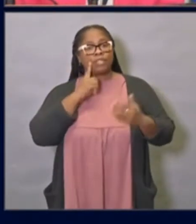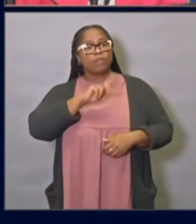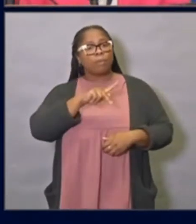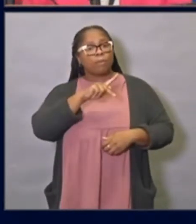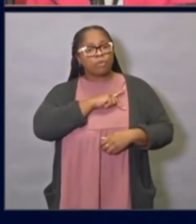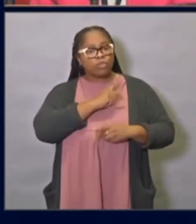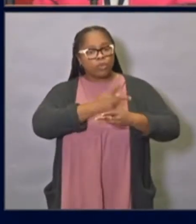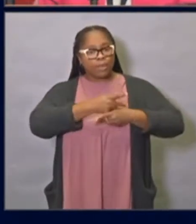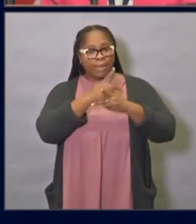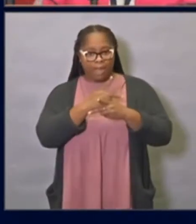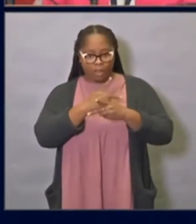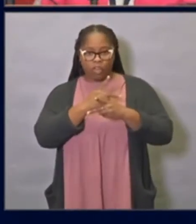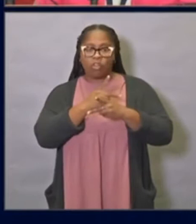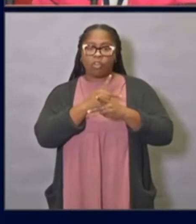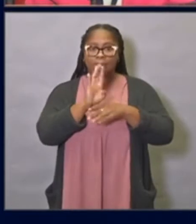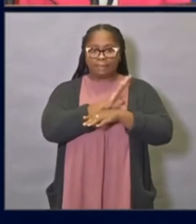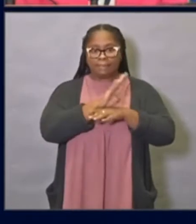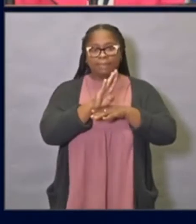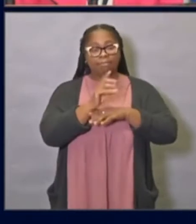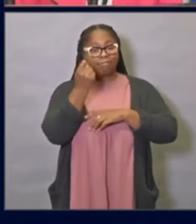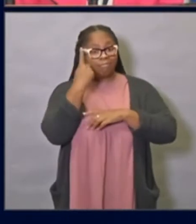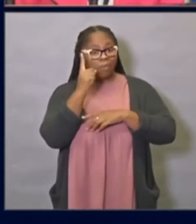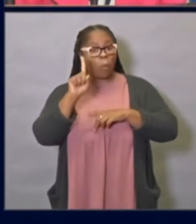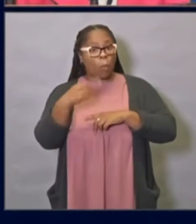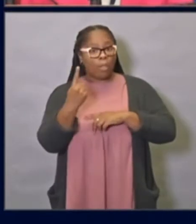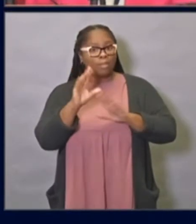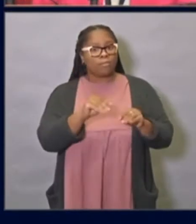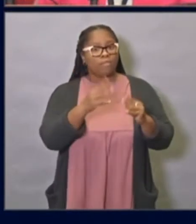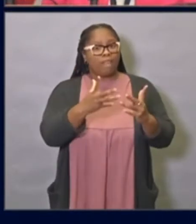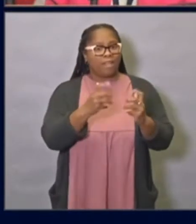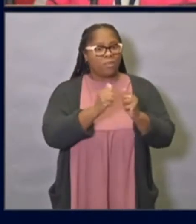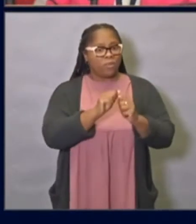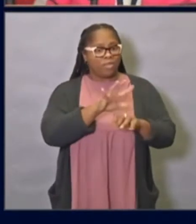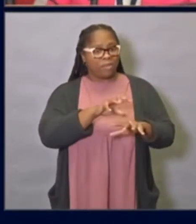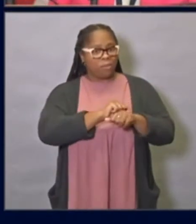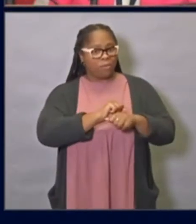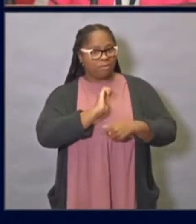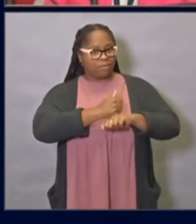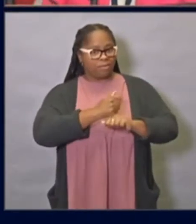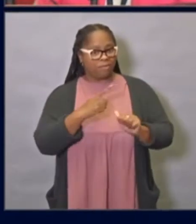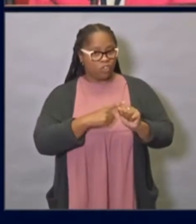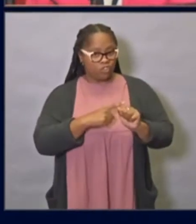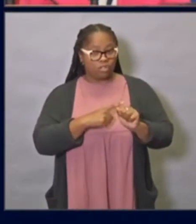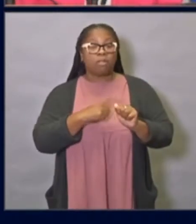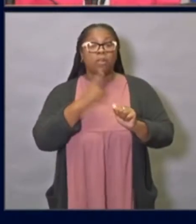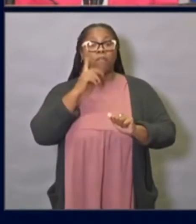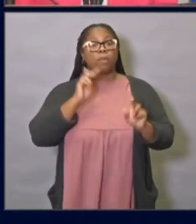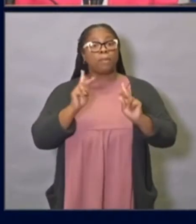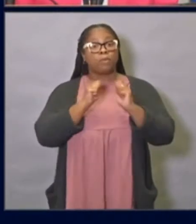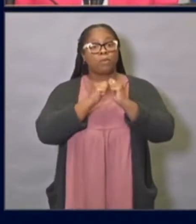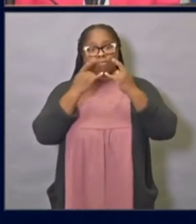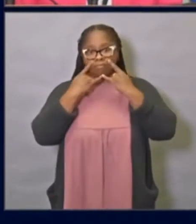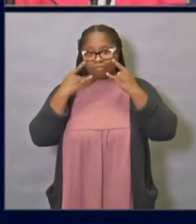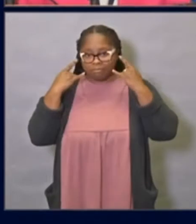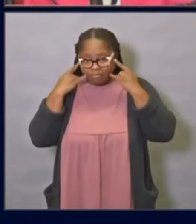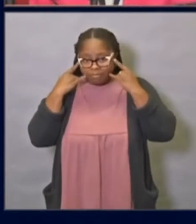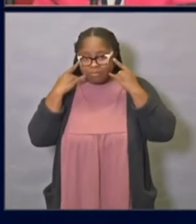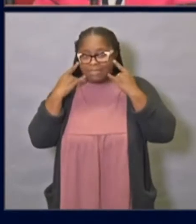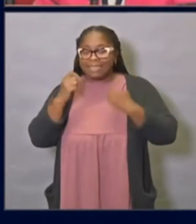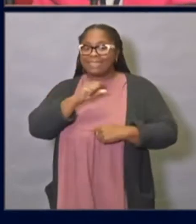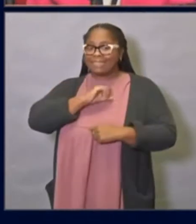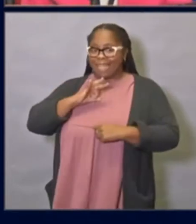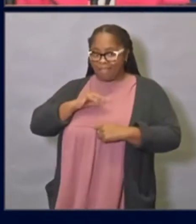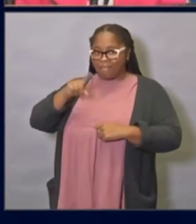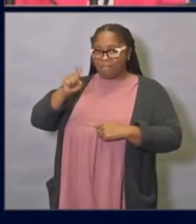care establishments may only be provided by appointment to customers wearing face coverings by staff wearing